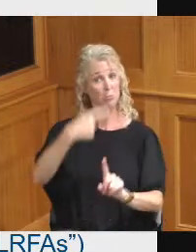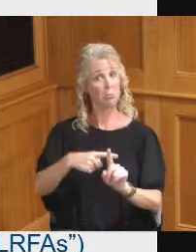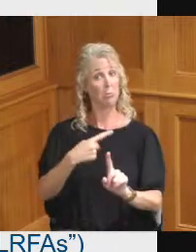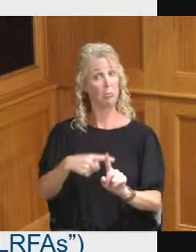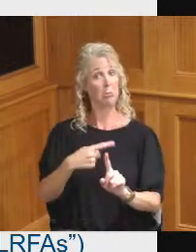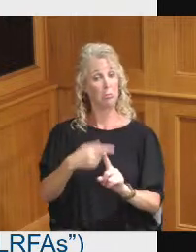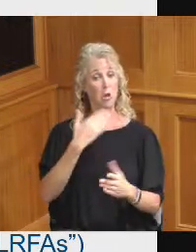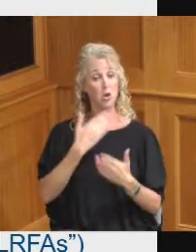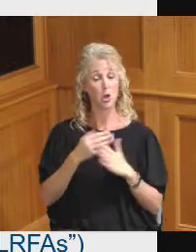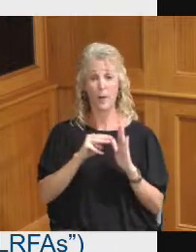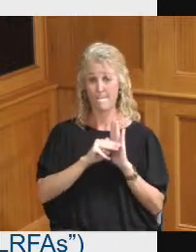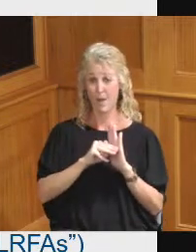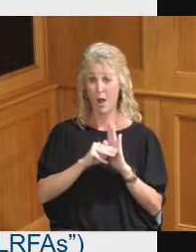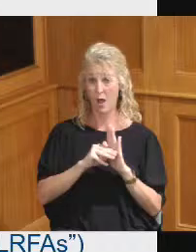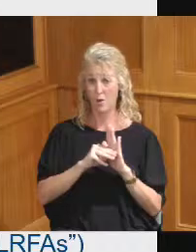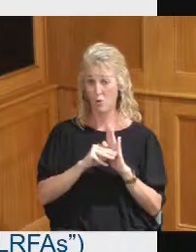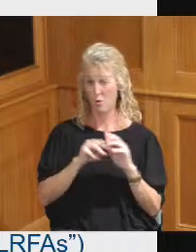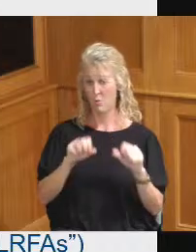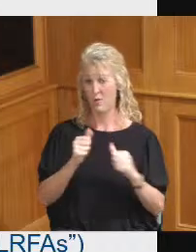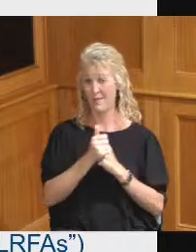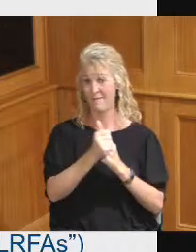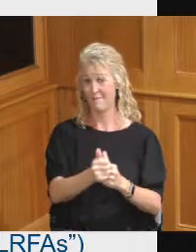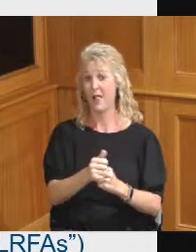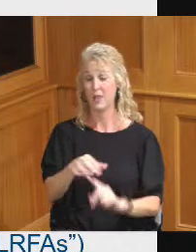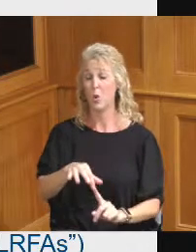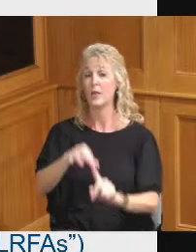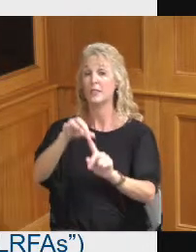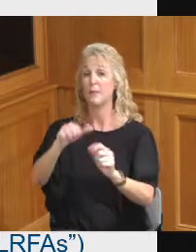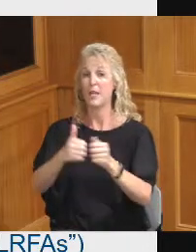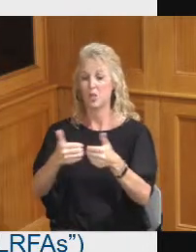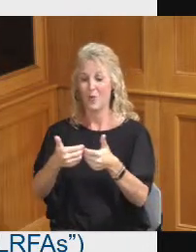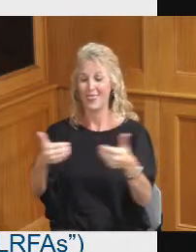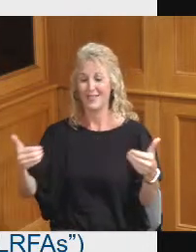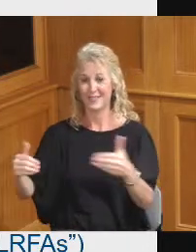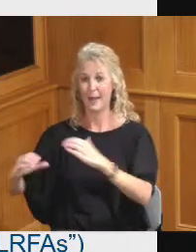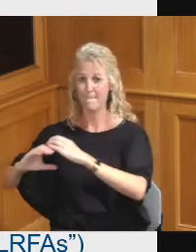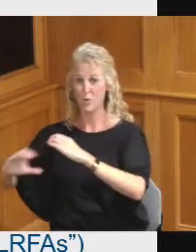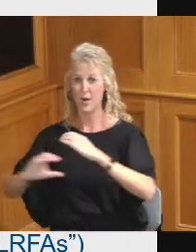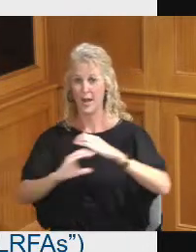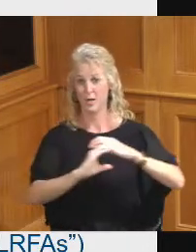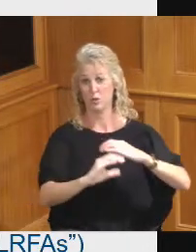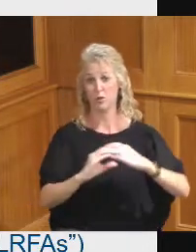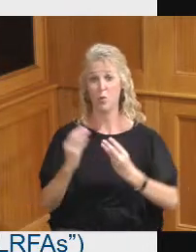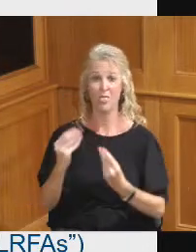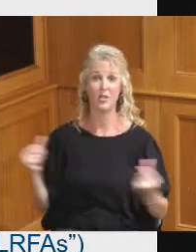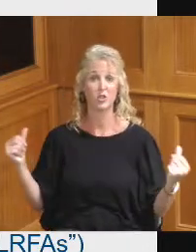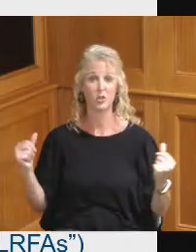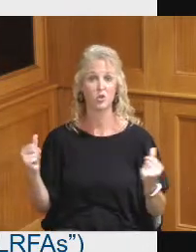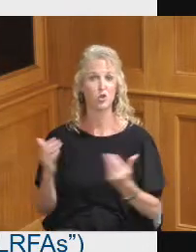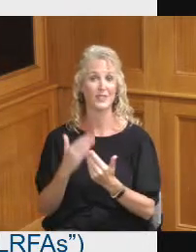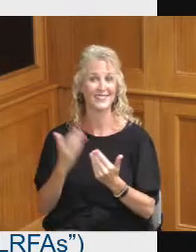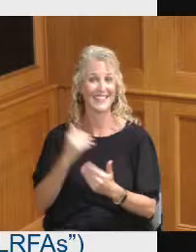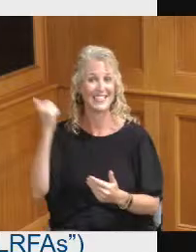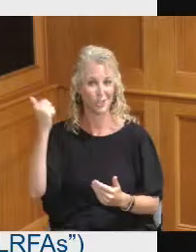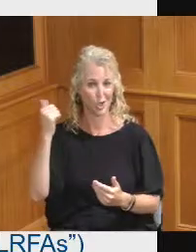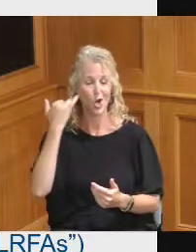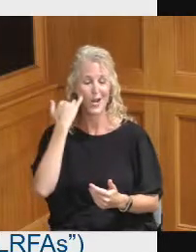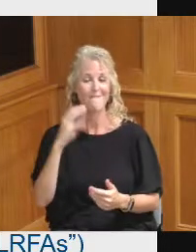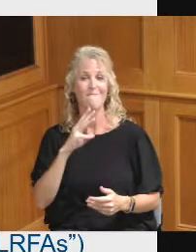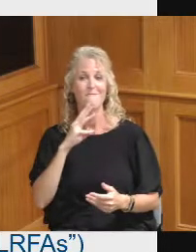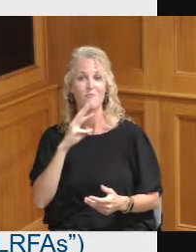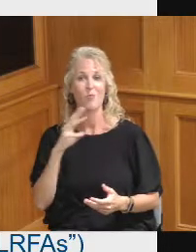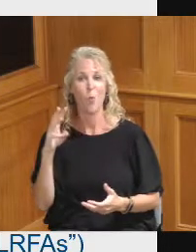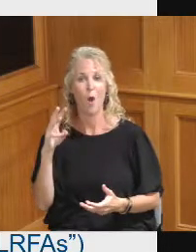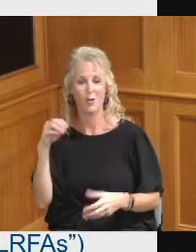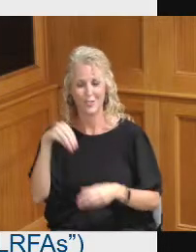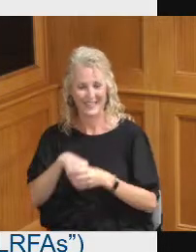model, particularly in the separated sewer area, because the solutions are easier in the separated sewer area to get stormwater out,